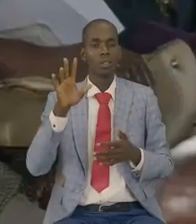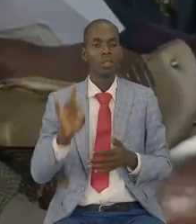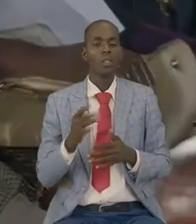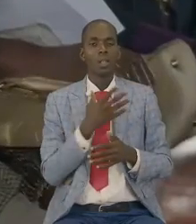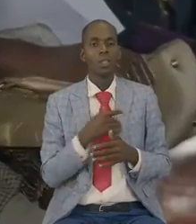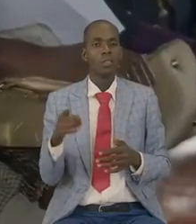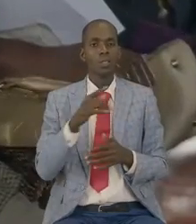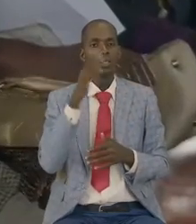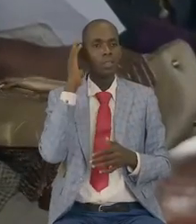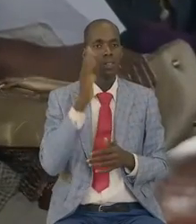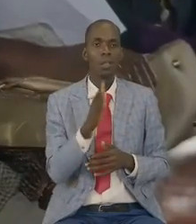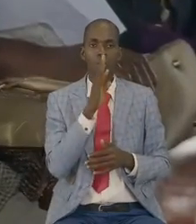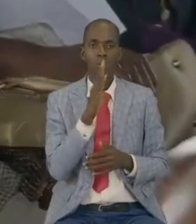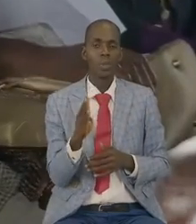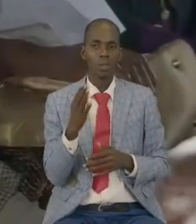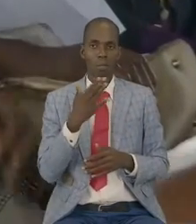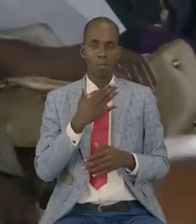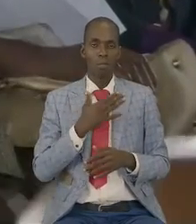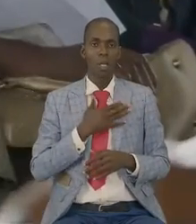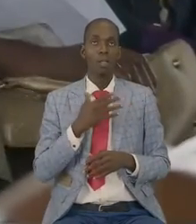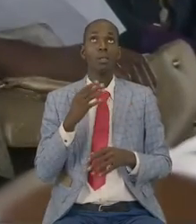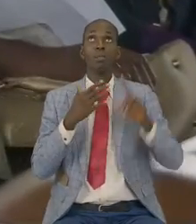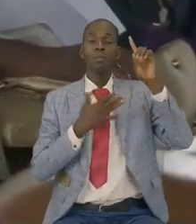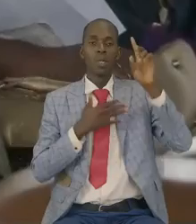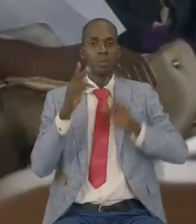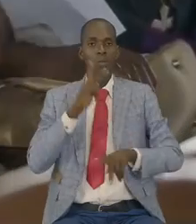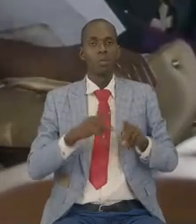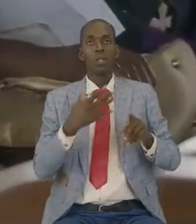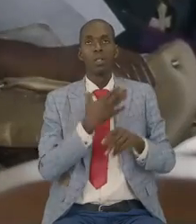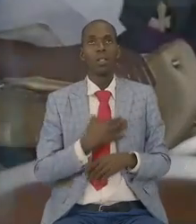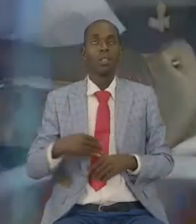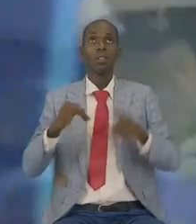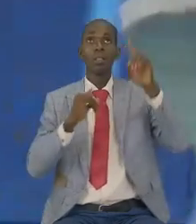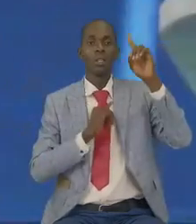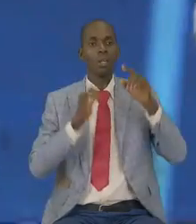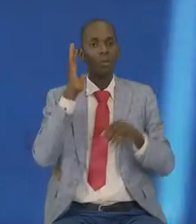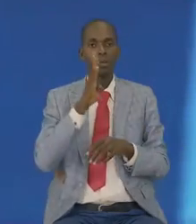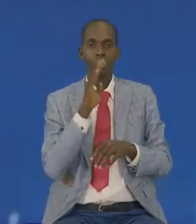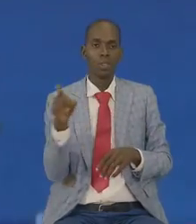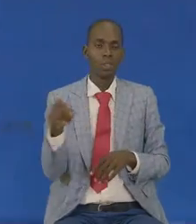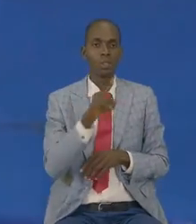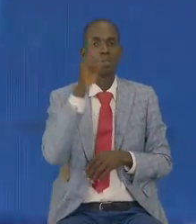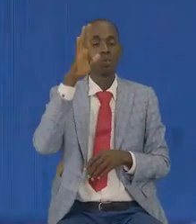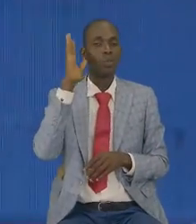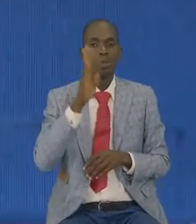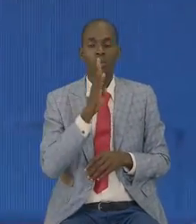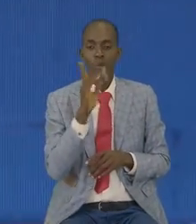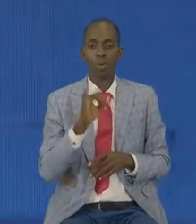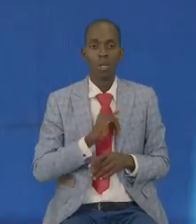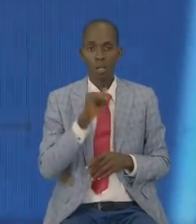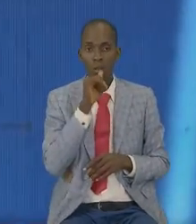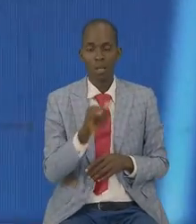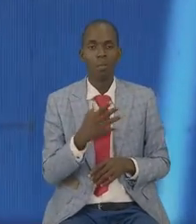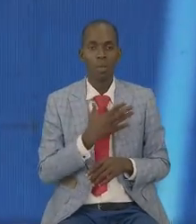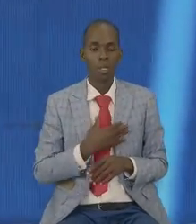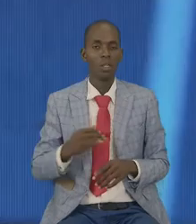be my people, and I will be their God. They'll be in the place I am, and I will be in the place